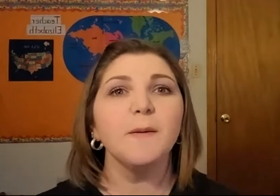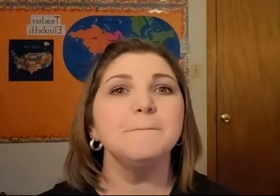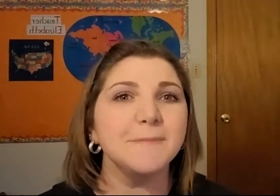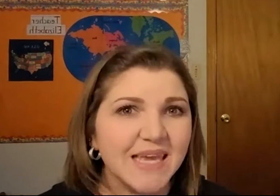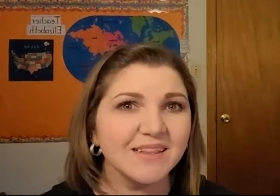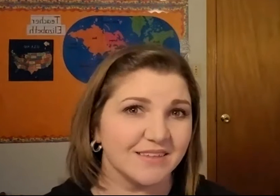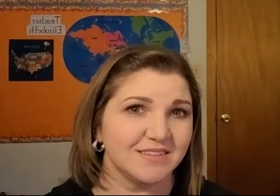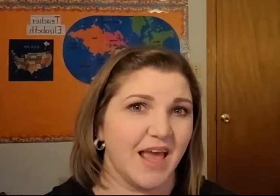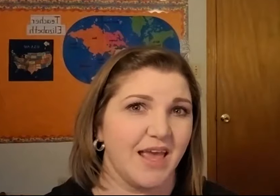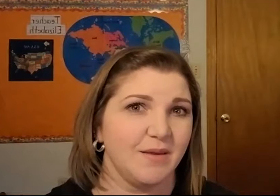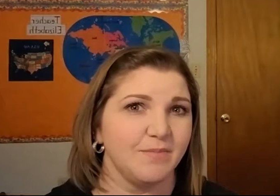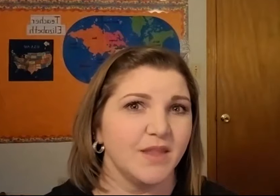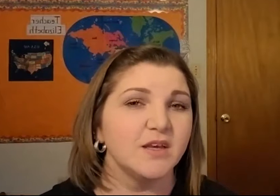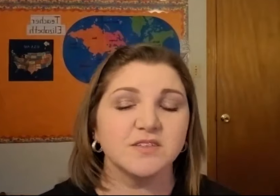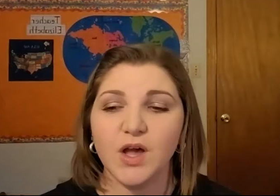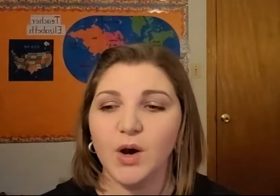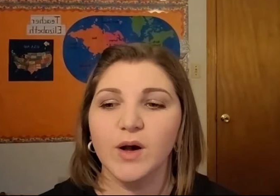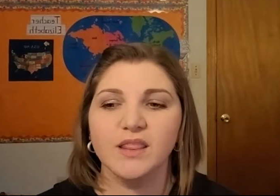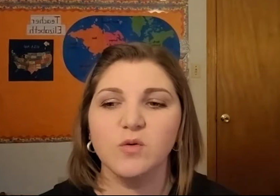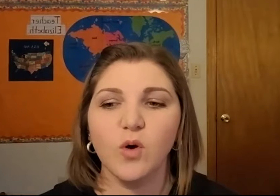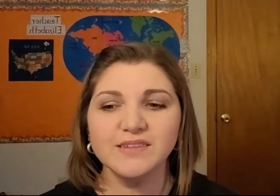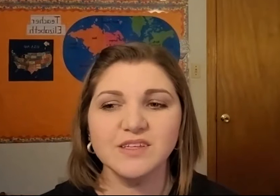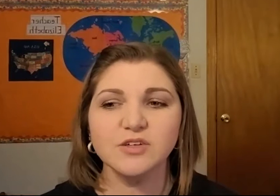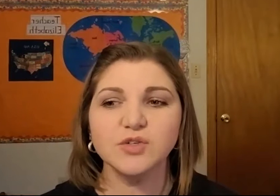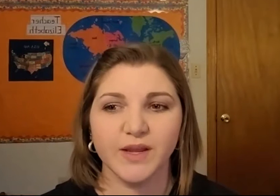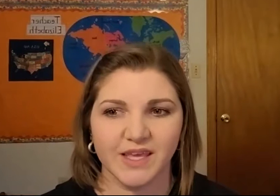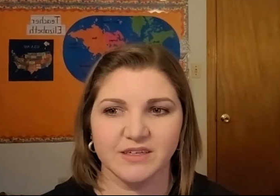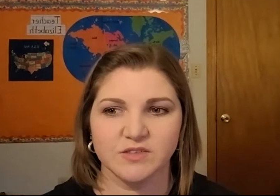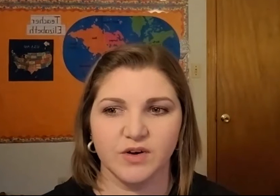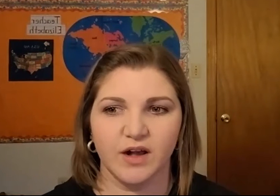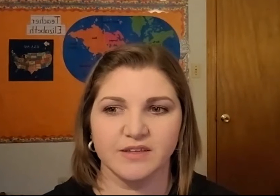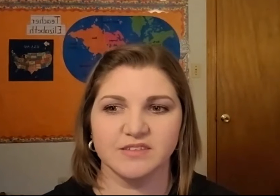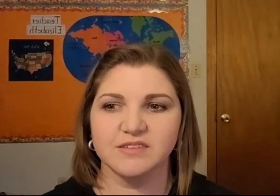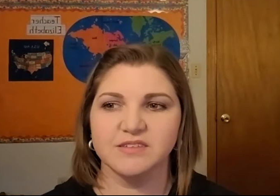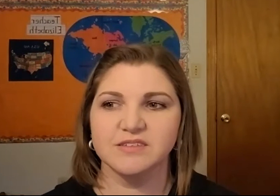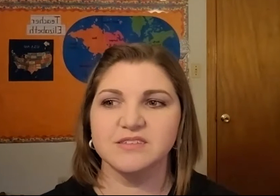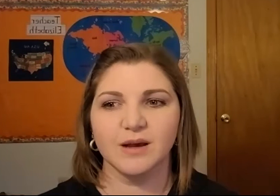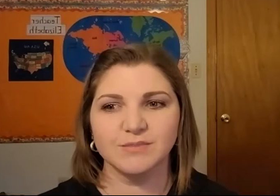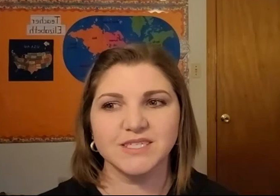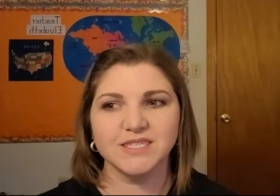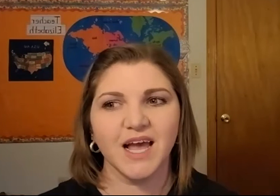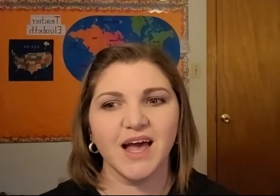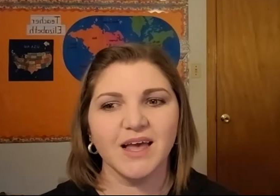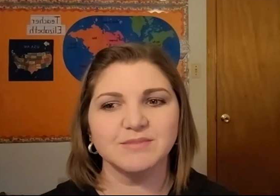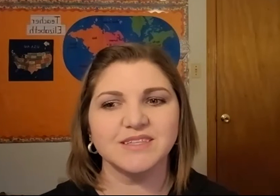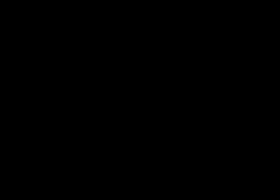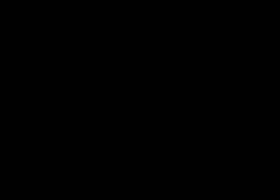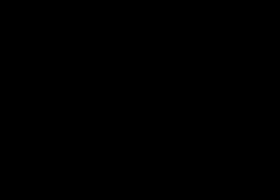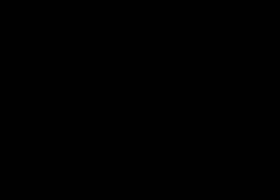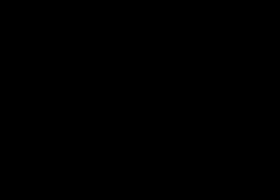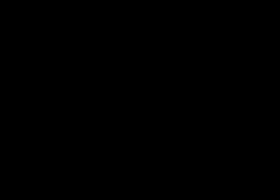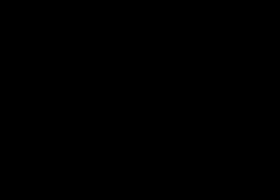don't mean the same. So the ones that are trickiest for us, sometimes they like to get